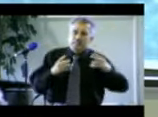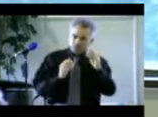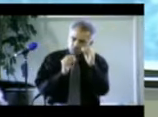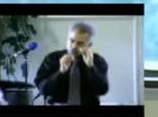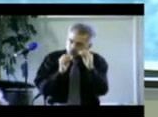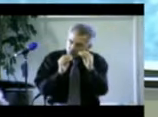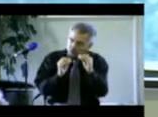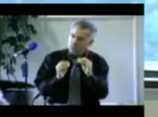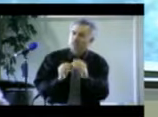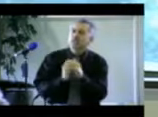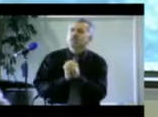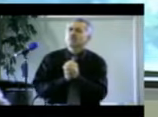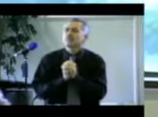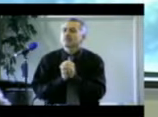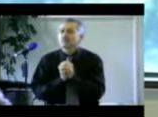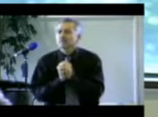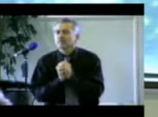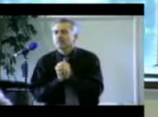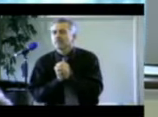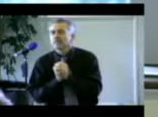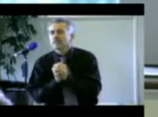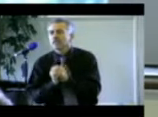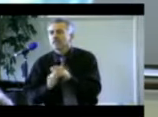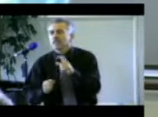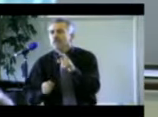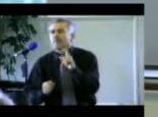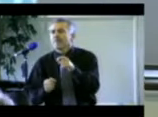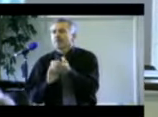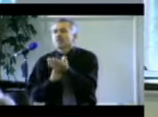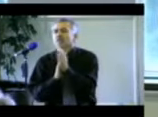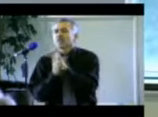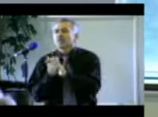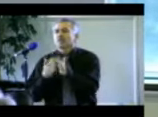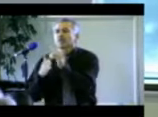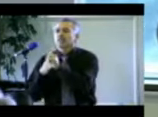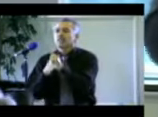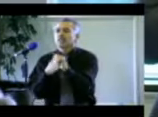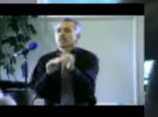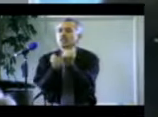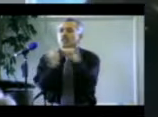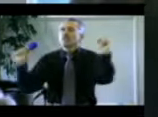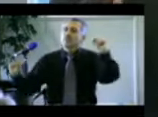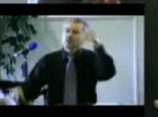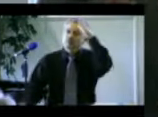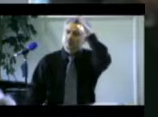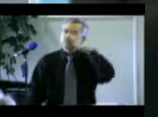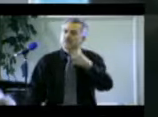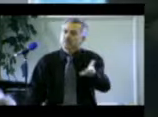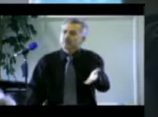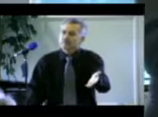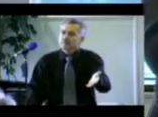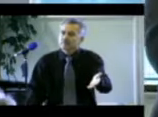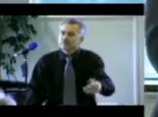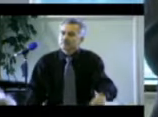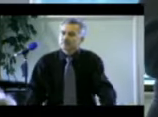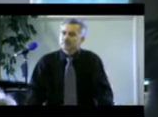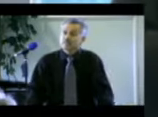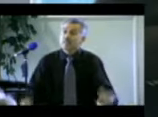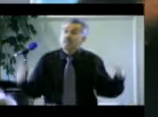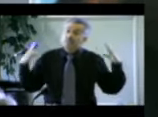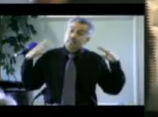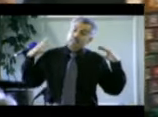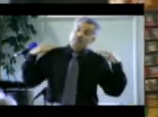he's actually supposed to be the deliverer of Israel. In fact, not only have they been the angels been